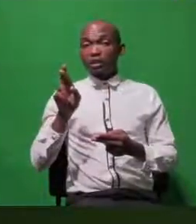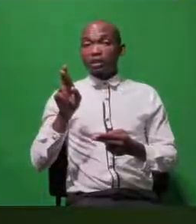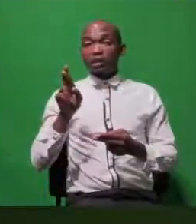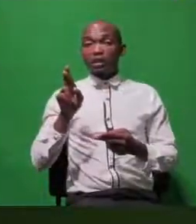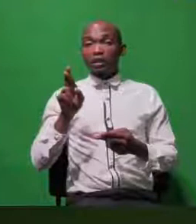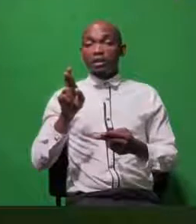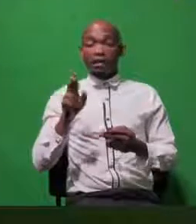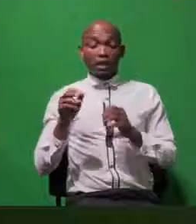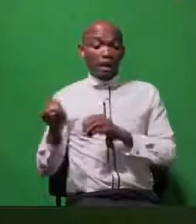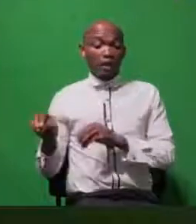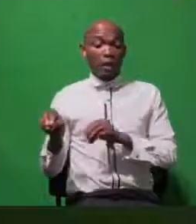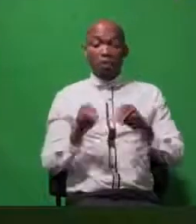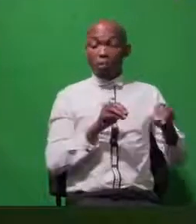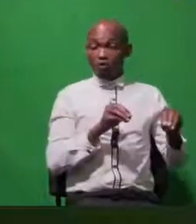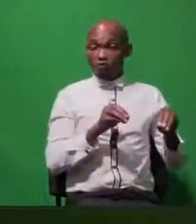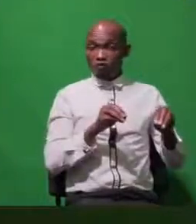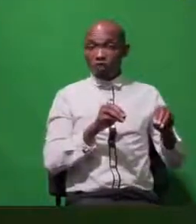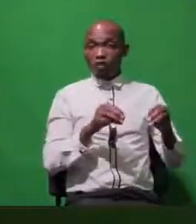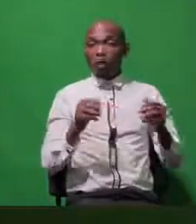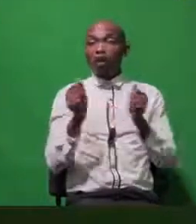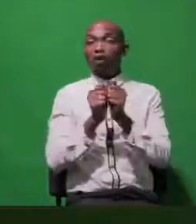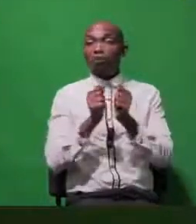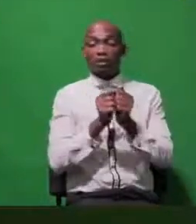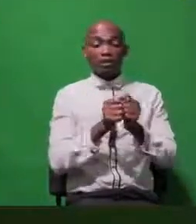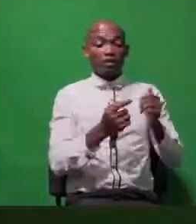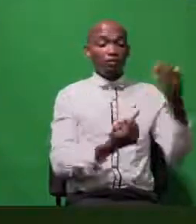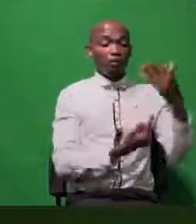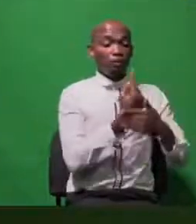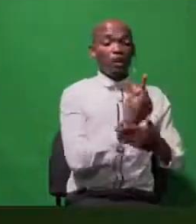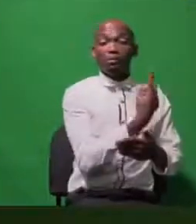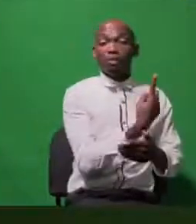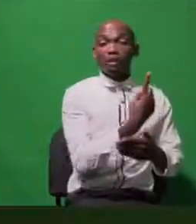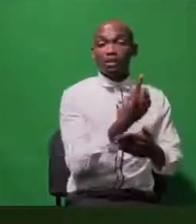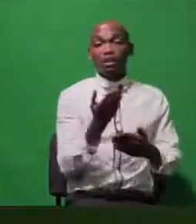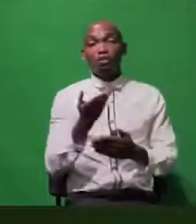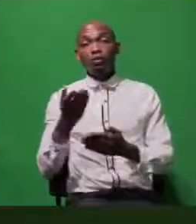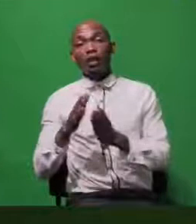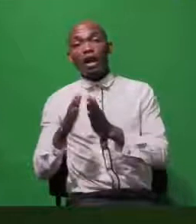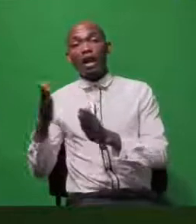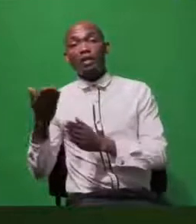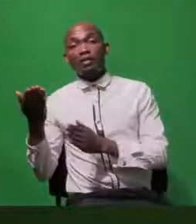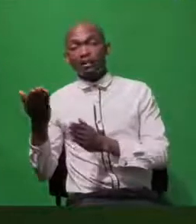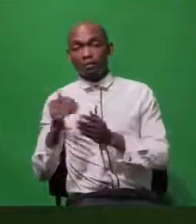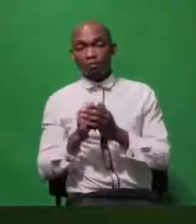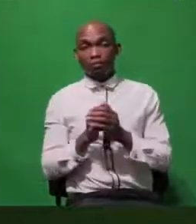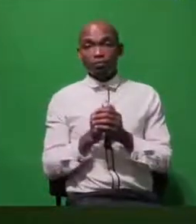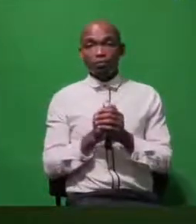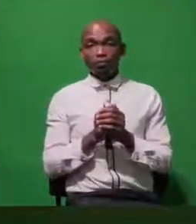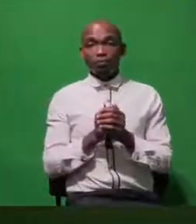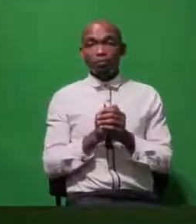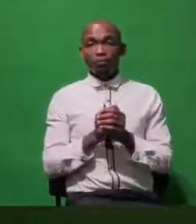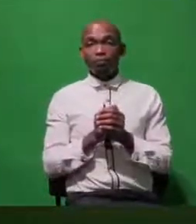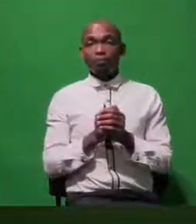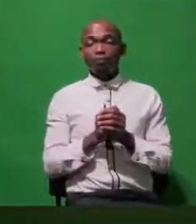one position to another. Reflection moves a point from one position to